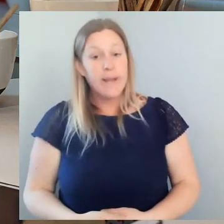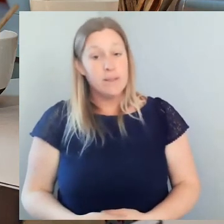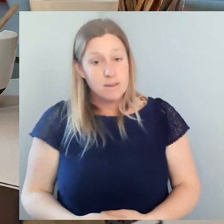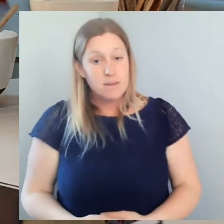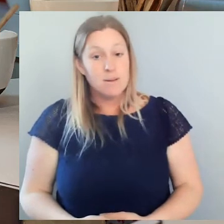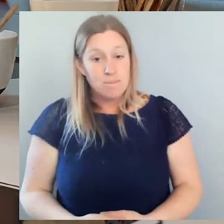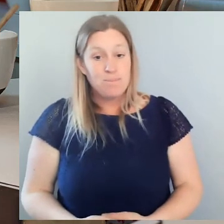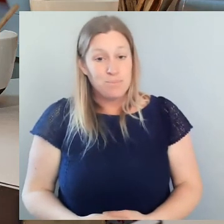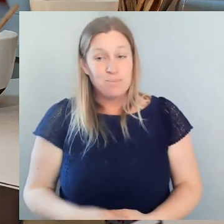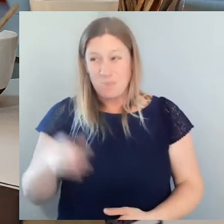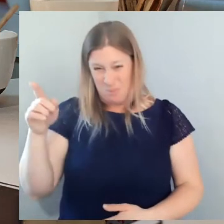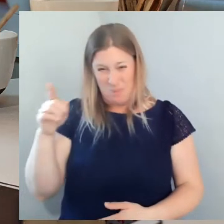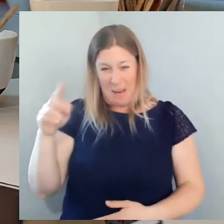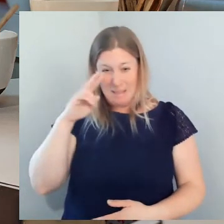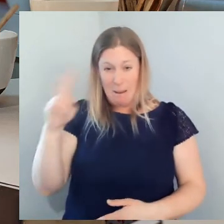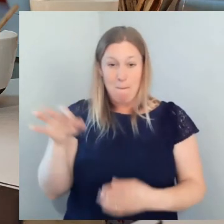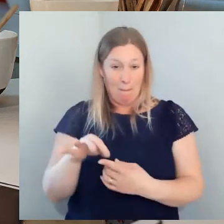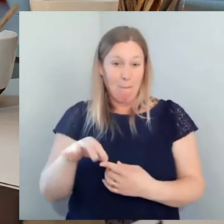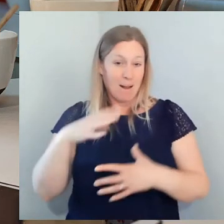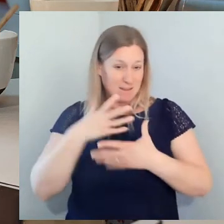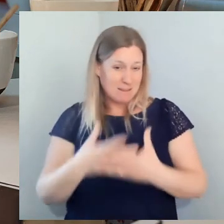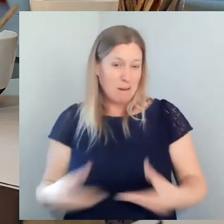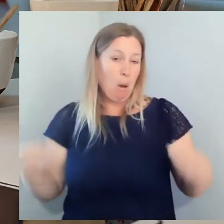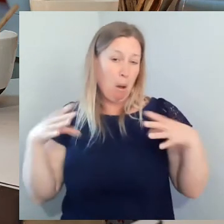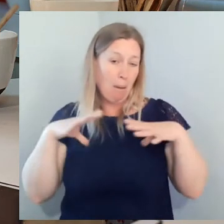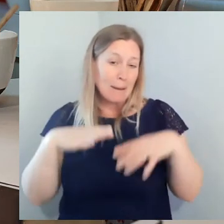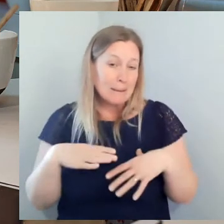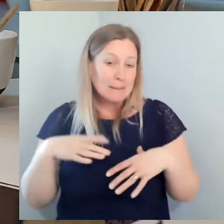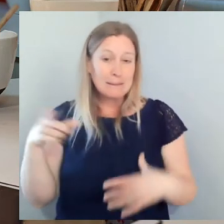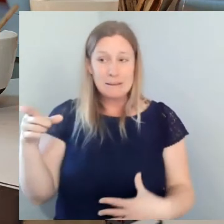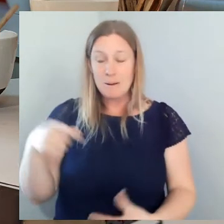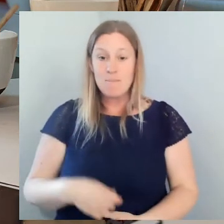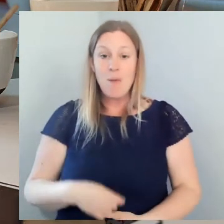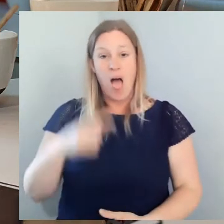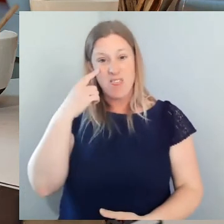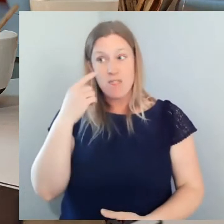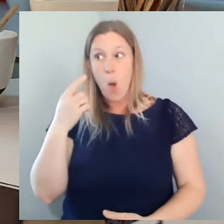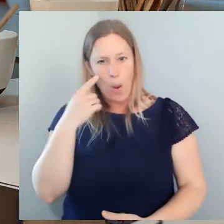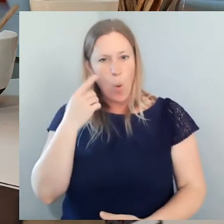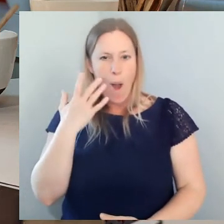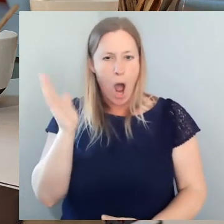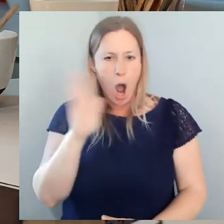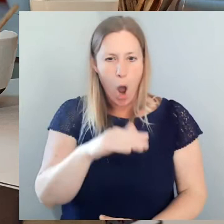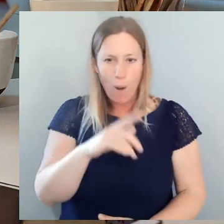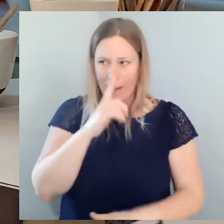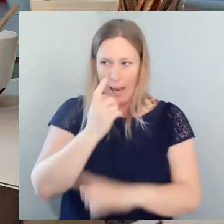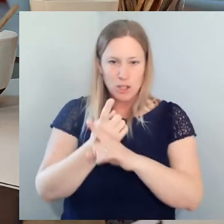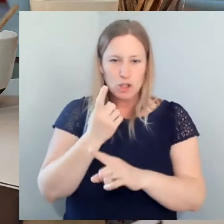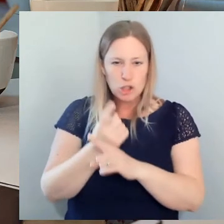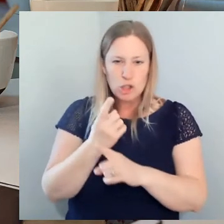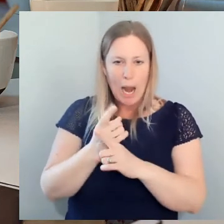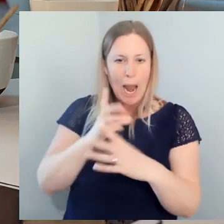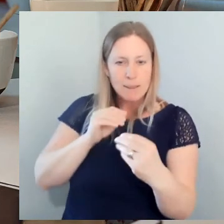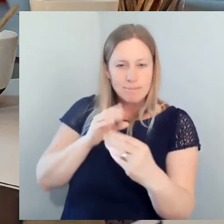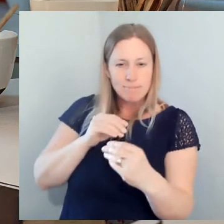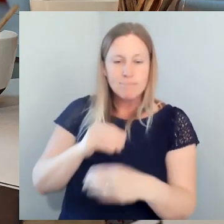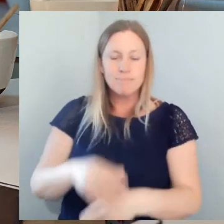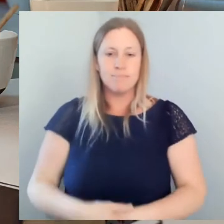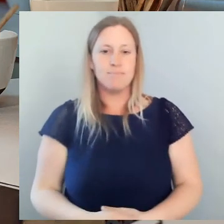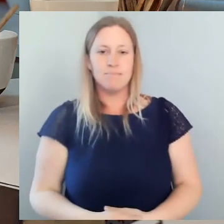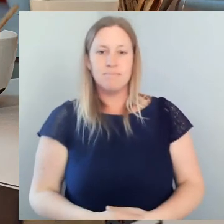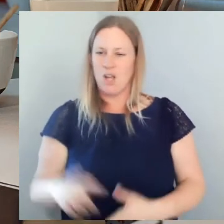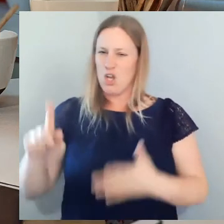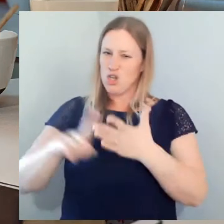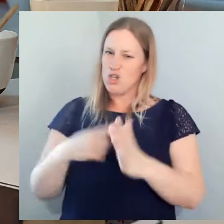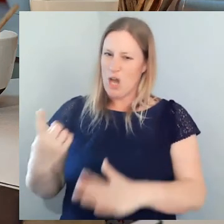my daughter said, wearing that long-suffering look again. She was tired, poor dear, and I thought I'd get her alone when we got